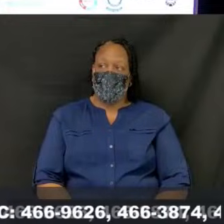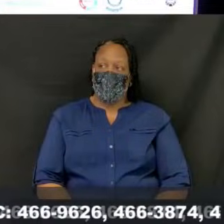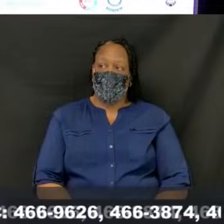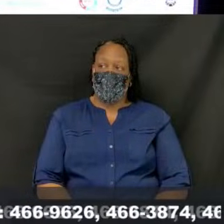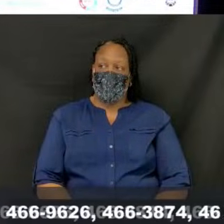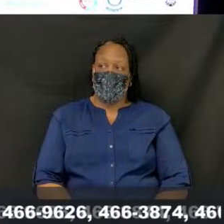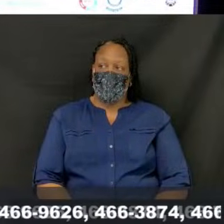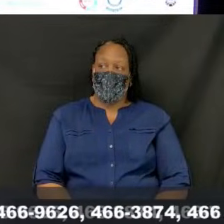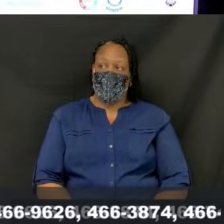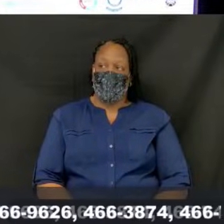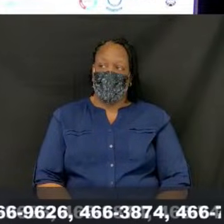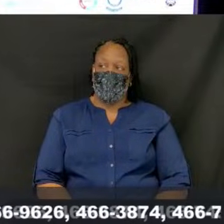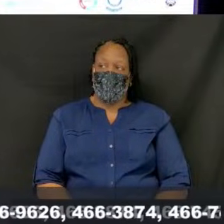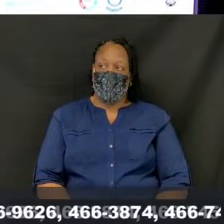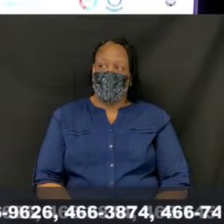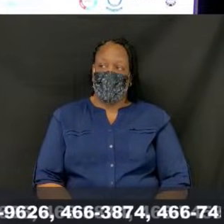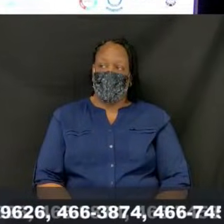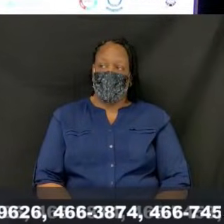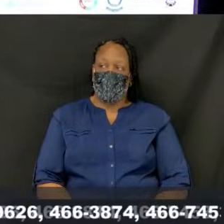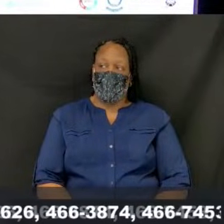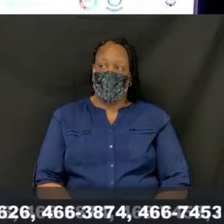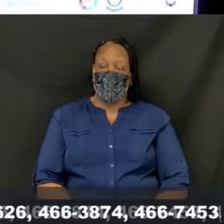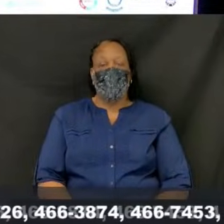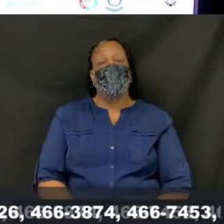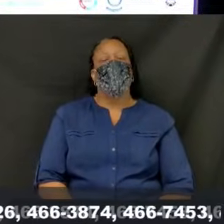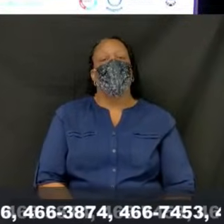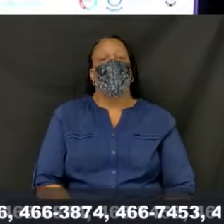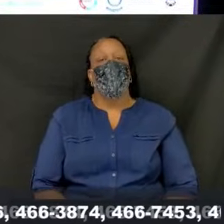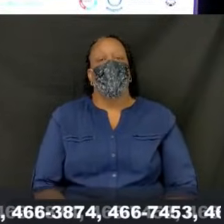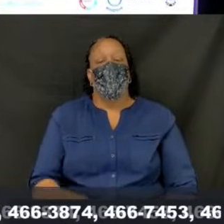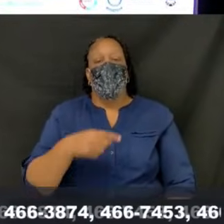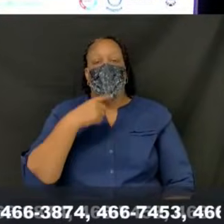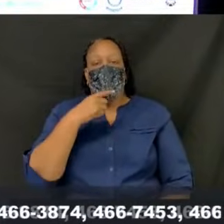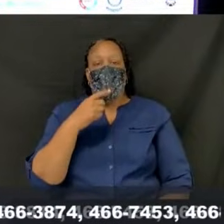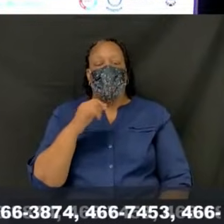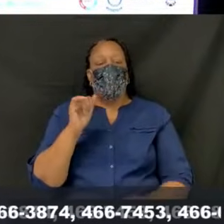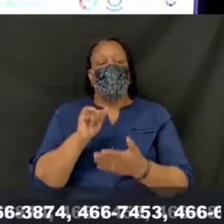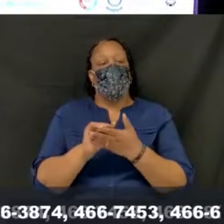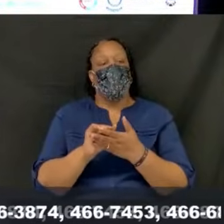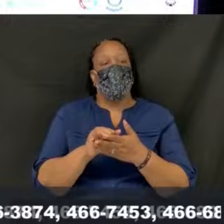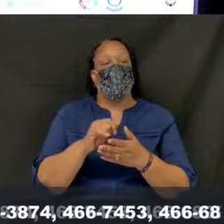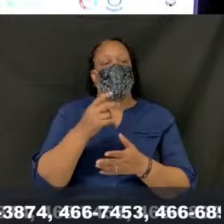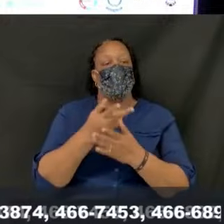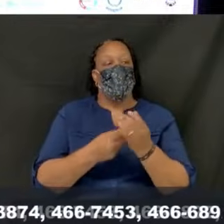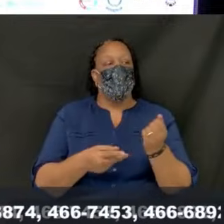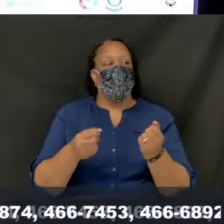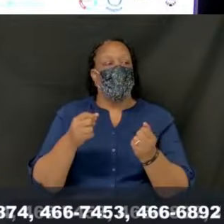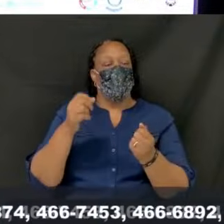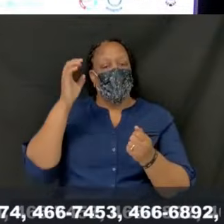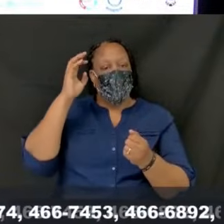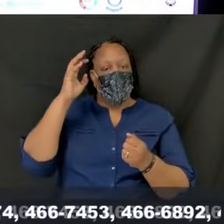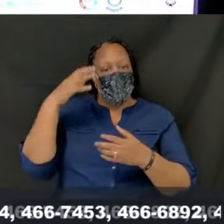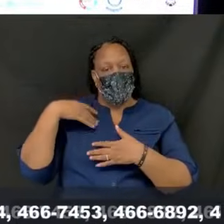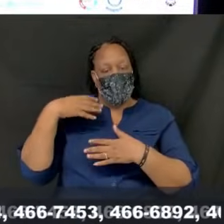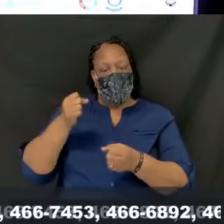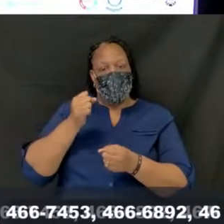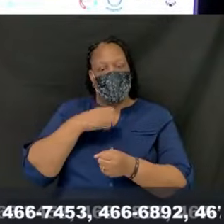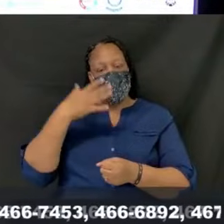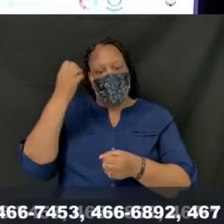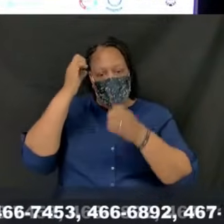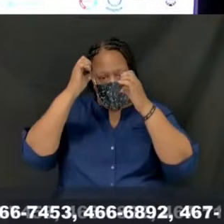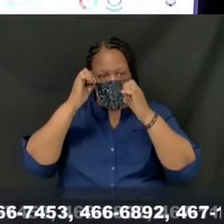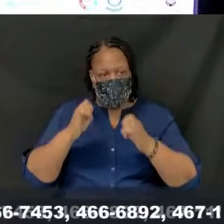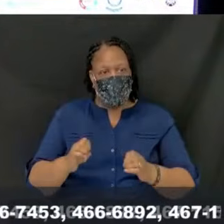have had the virus already. It is extremely disruptive and traumatic for children to be